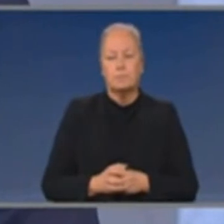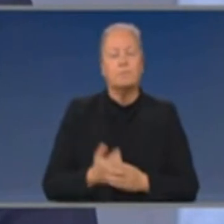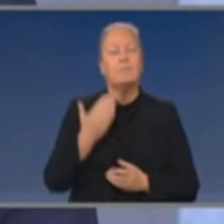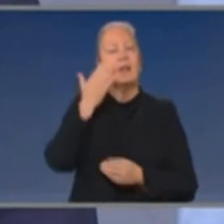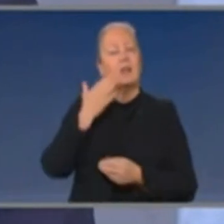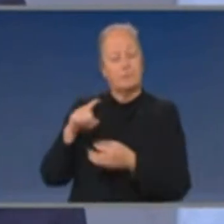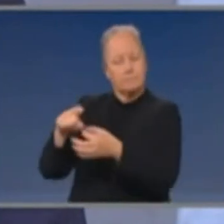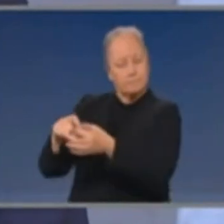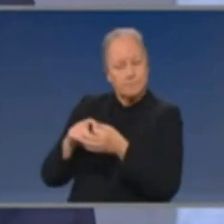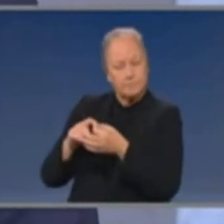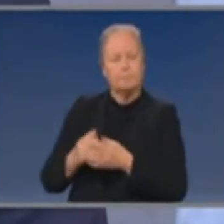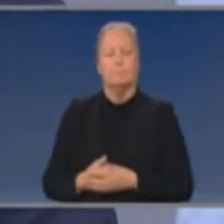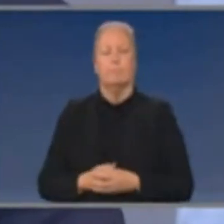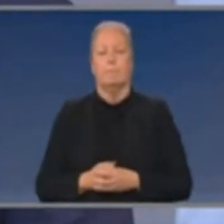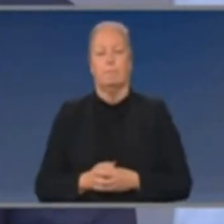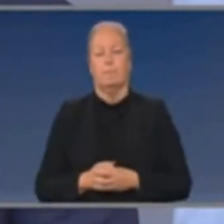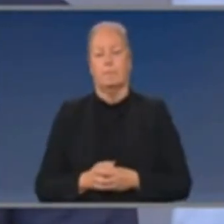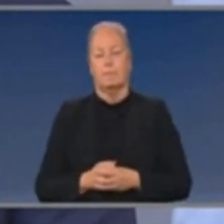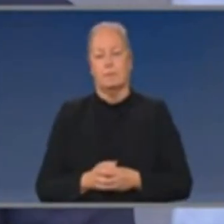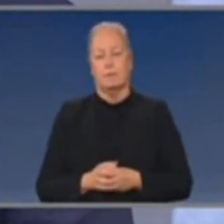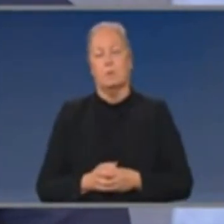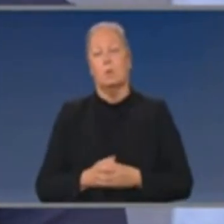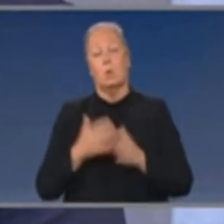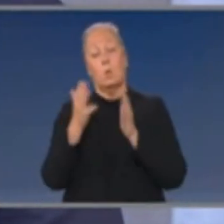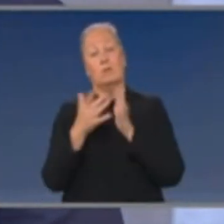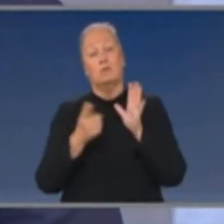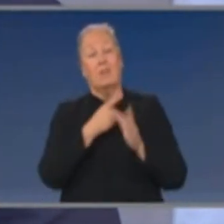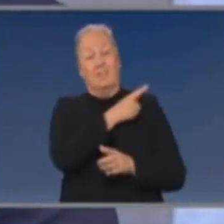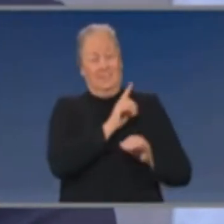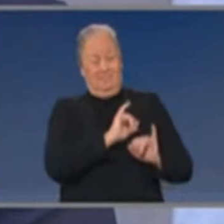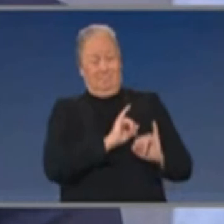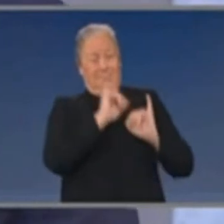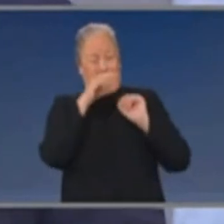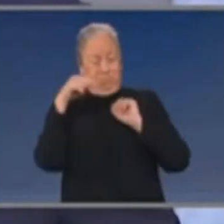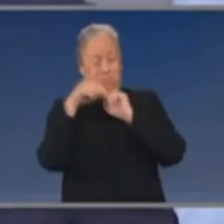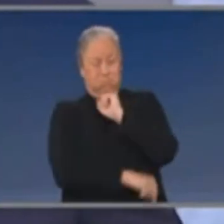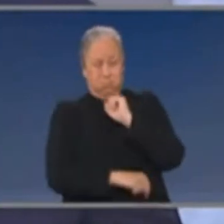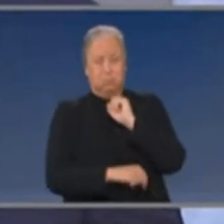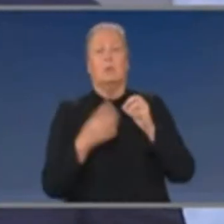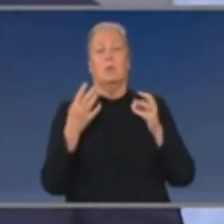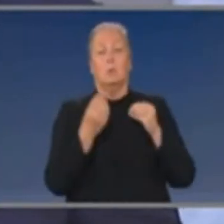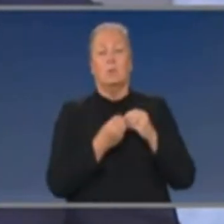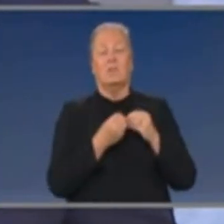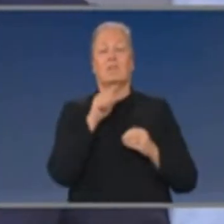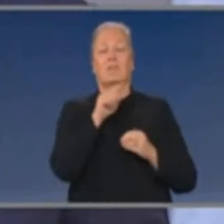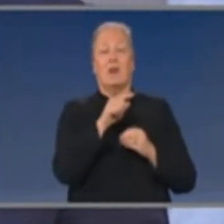Prime Minister and Minister Cash, WA is struggling with one of the worst unemployment rates around the country at 8.7%,